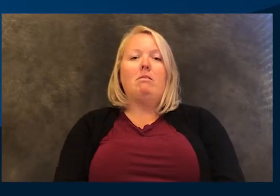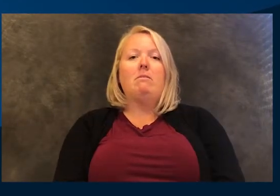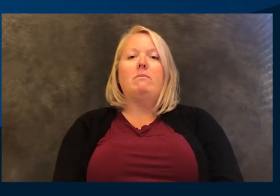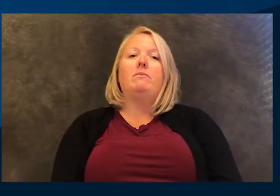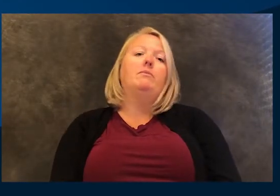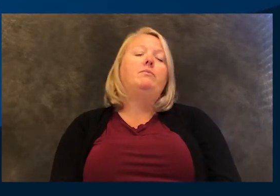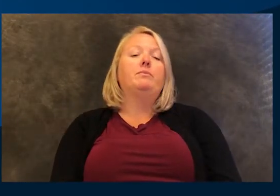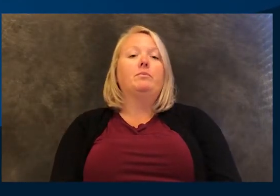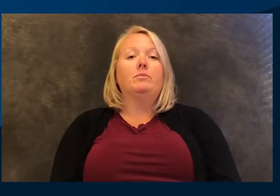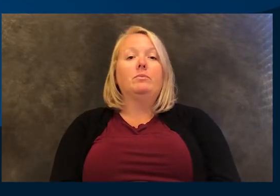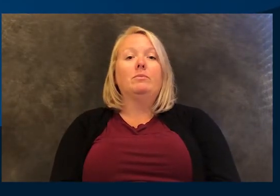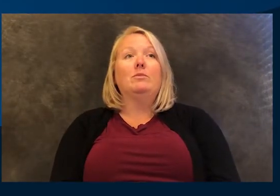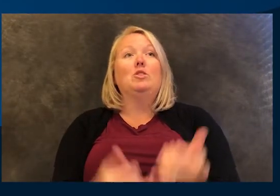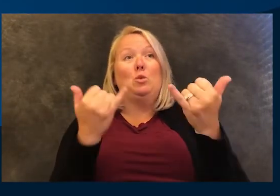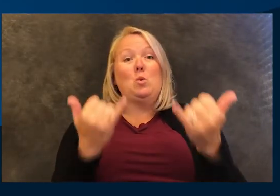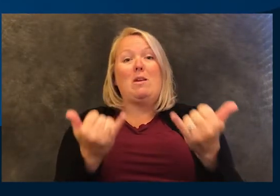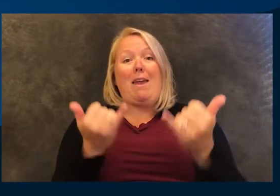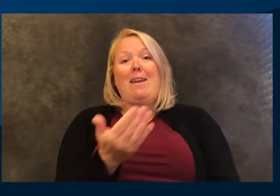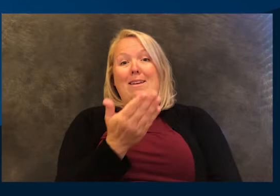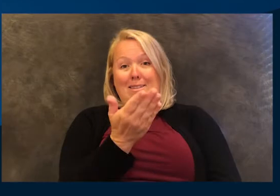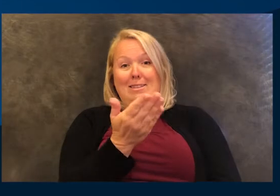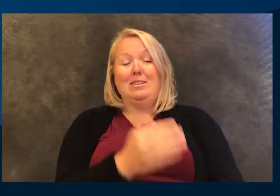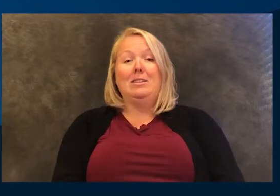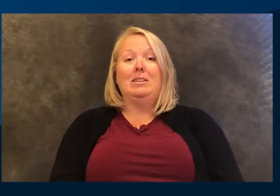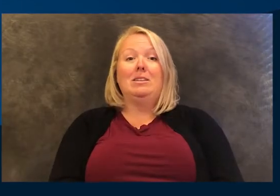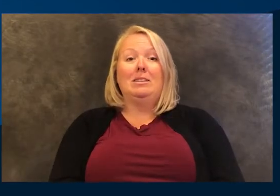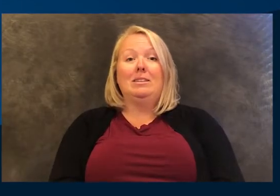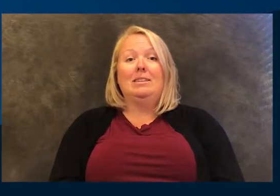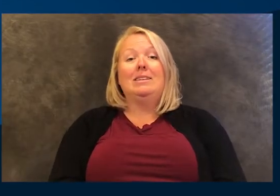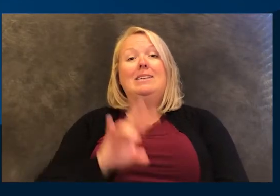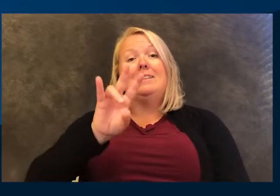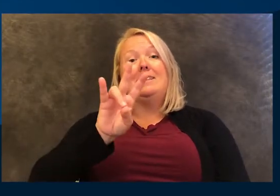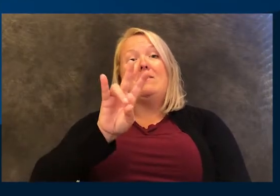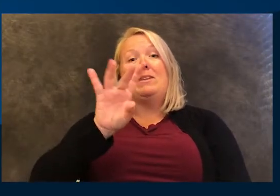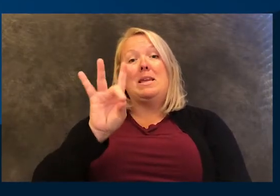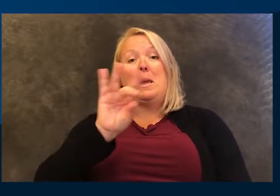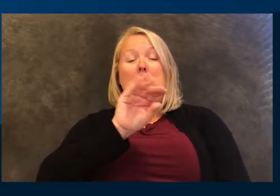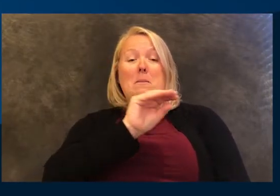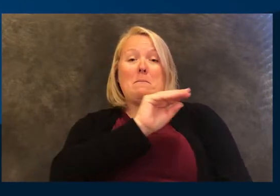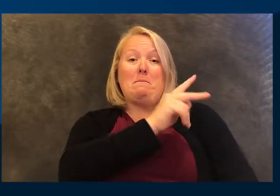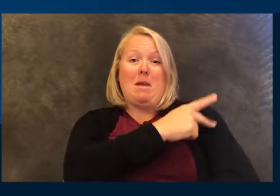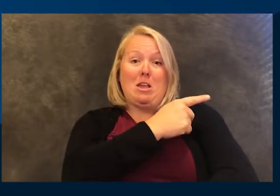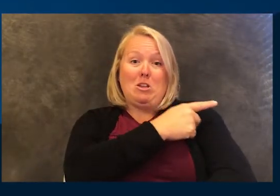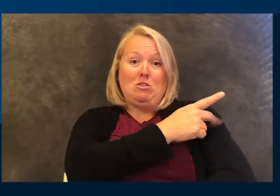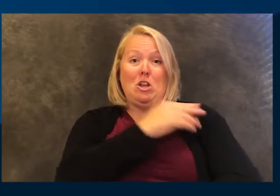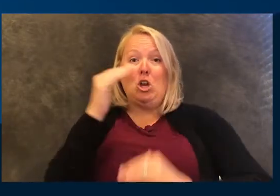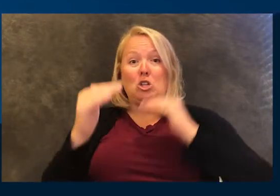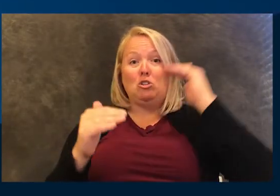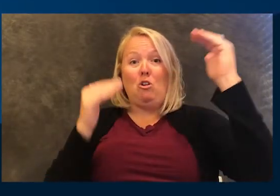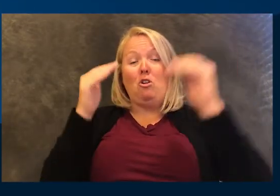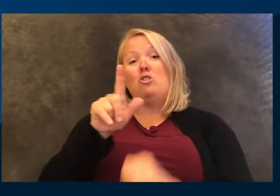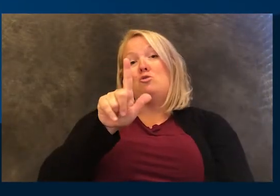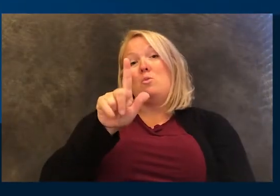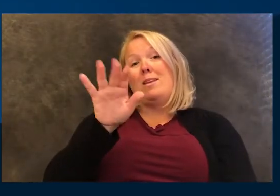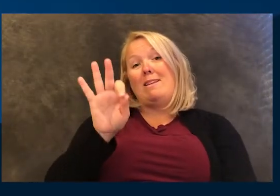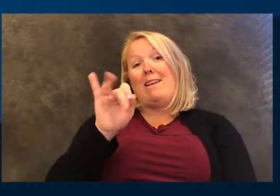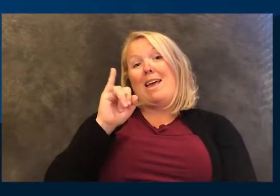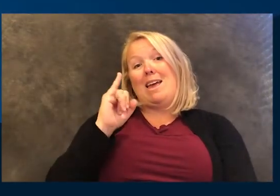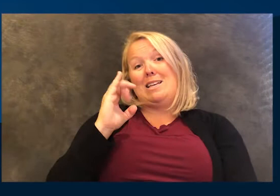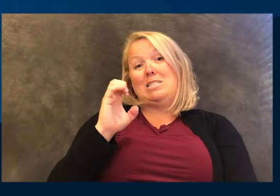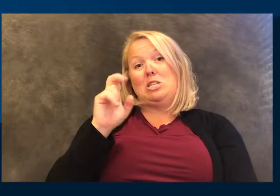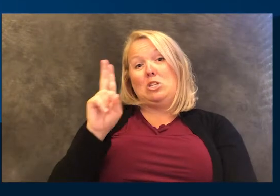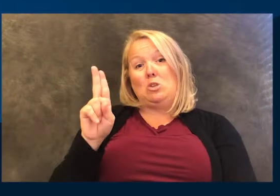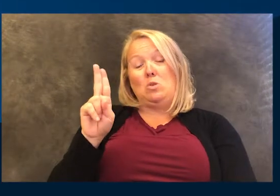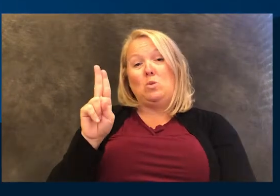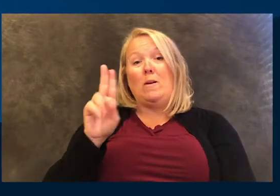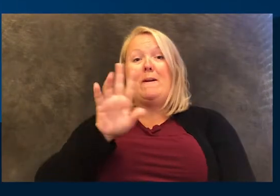This is where we are today. 78 patients in the adult hospital, 29 of those in the ICU, 5 patients less